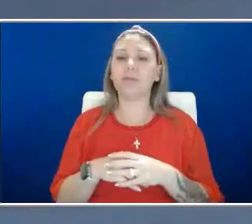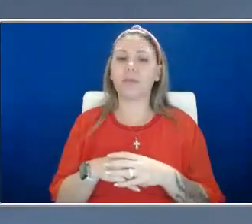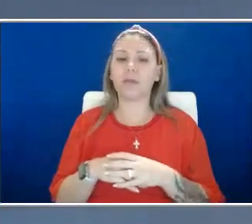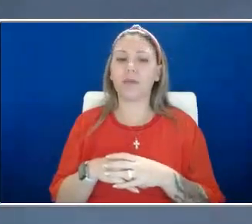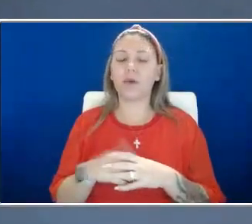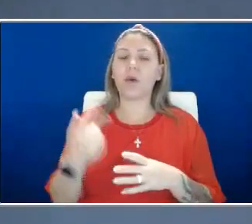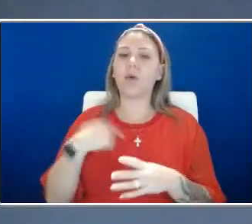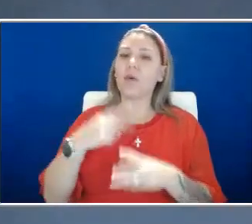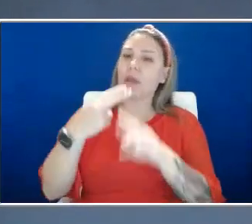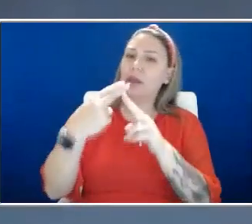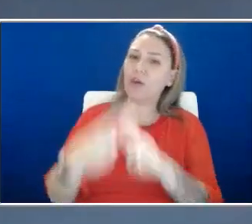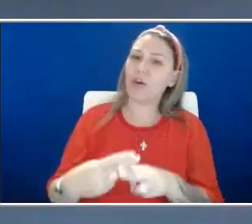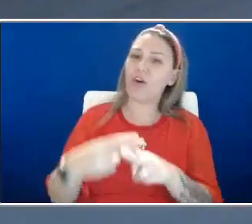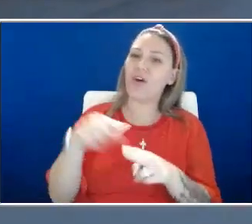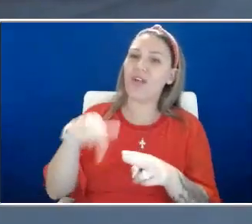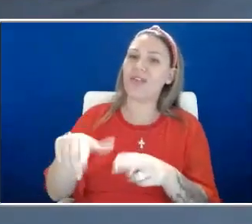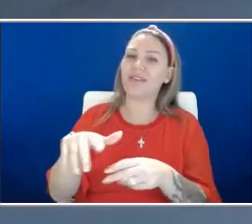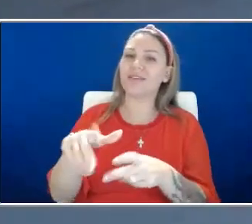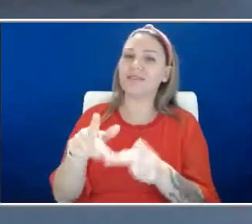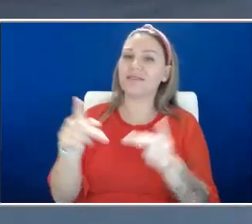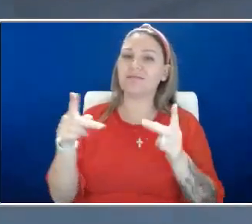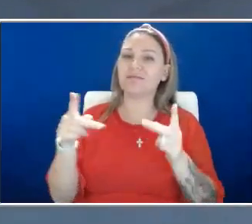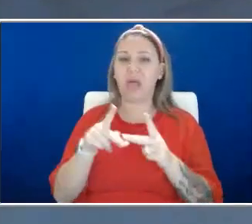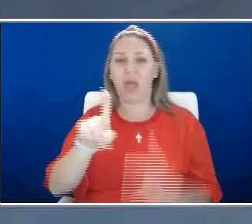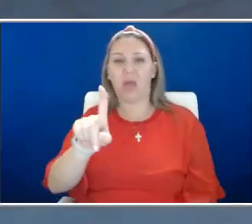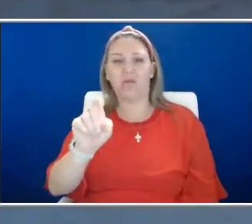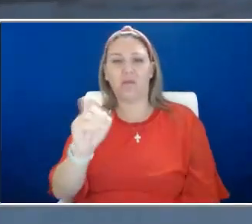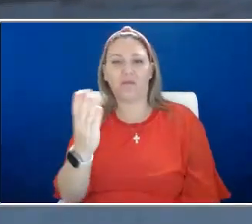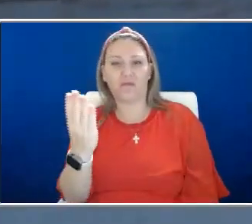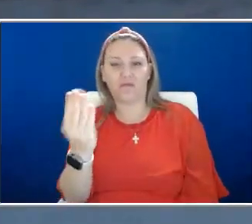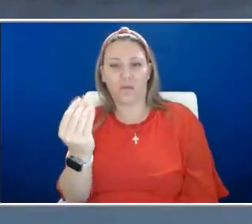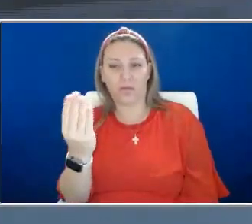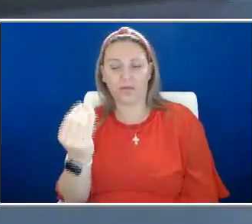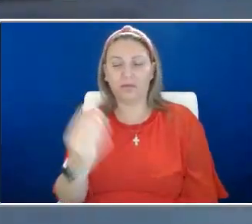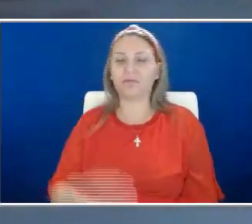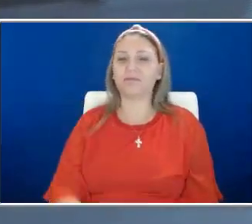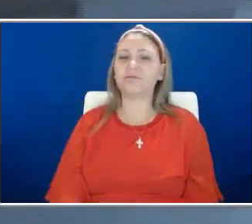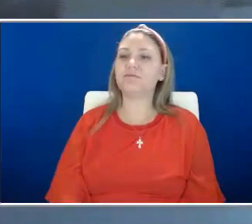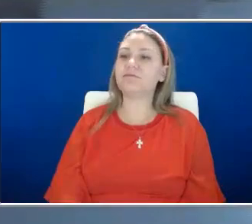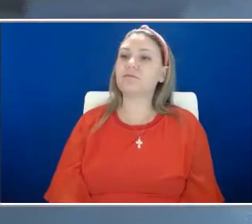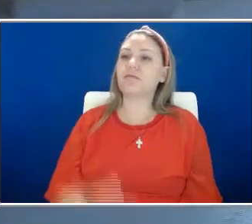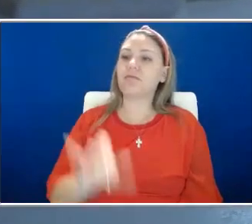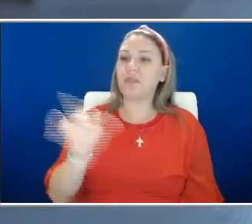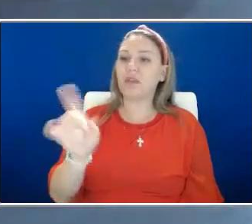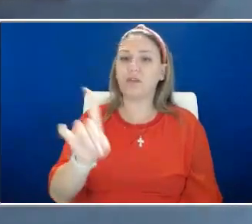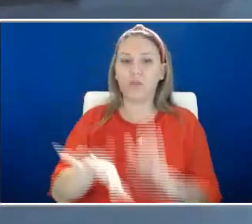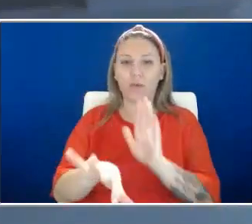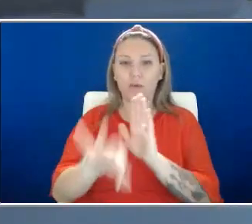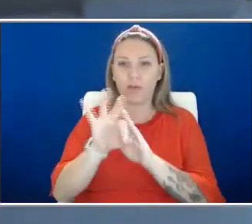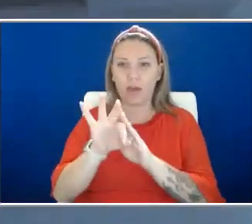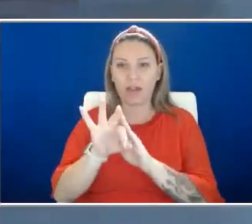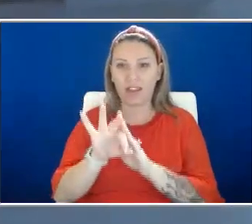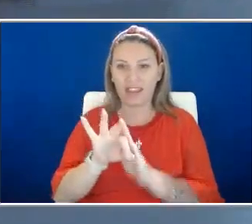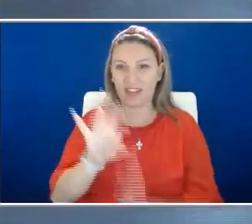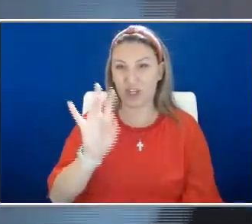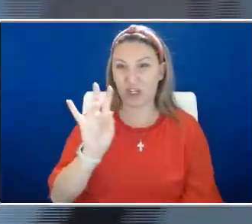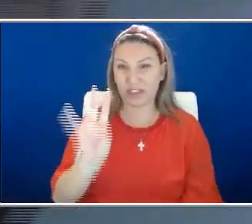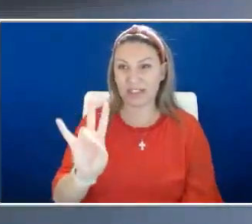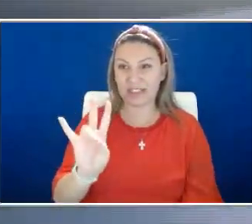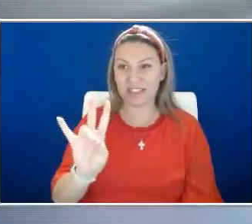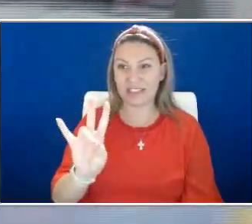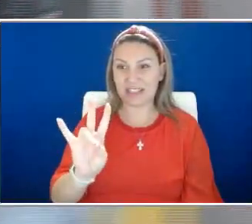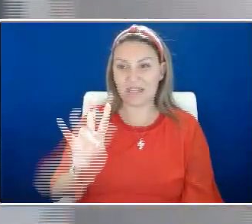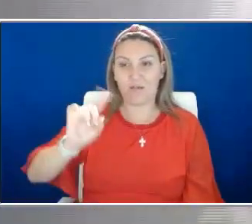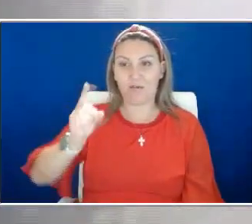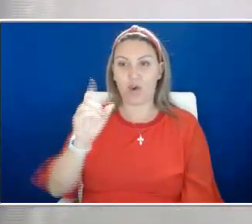this station 114. But this is where you find us. There's 7 first aid